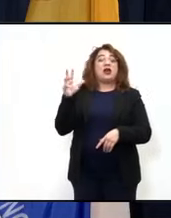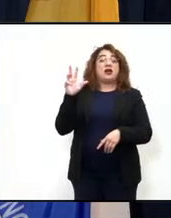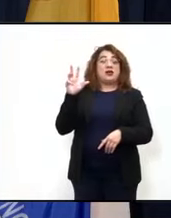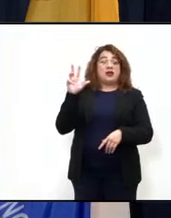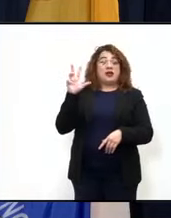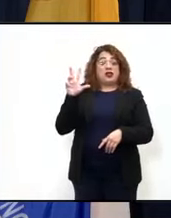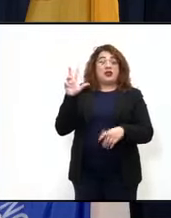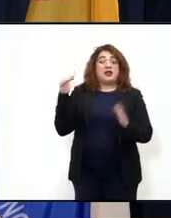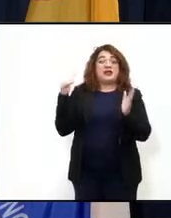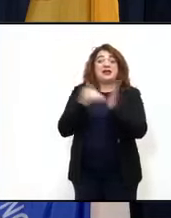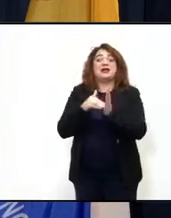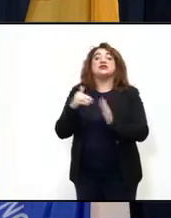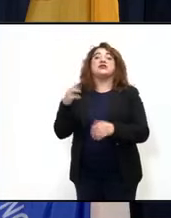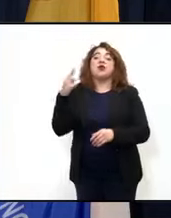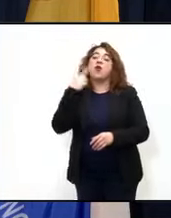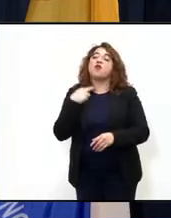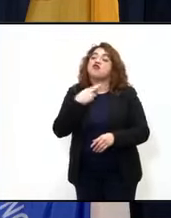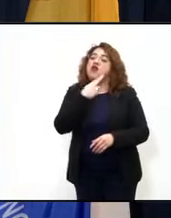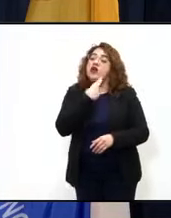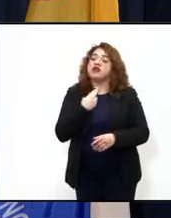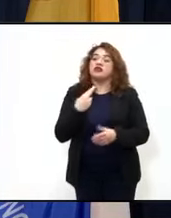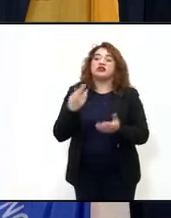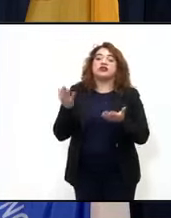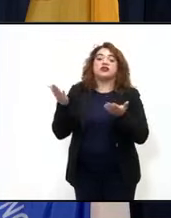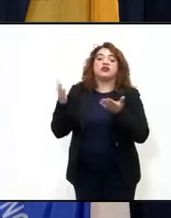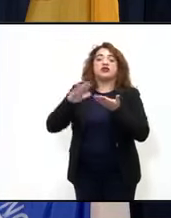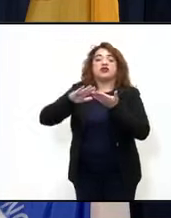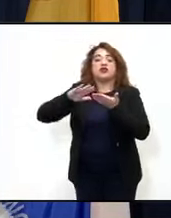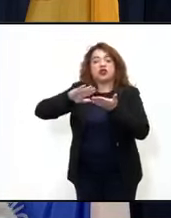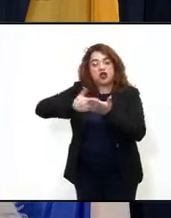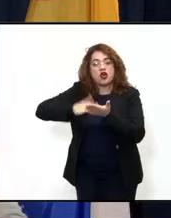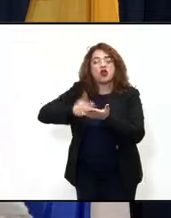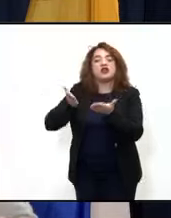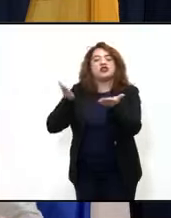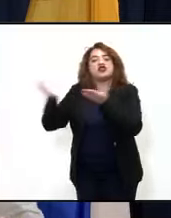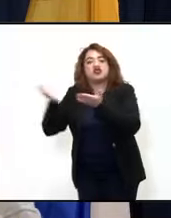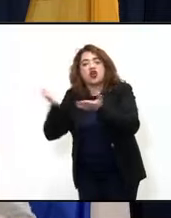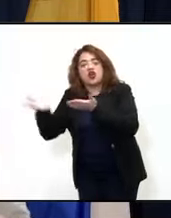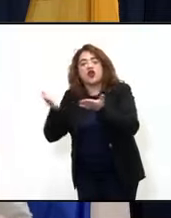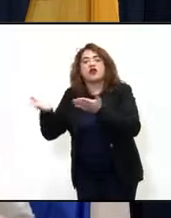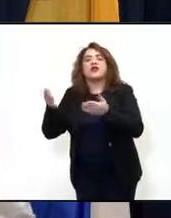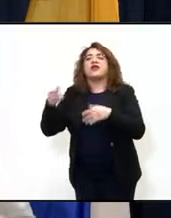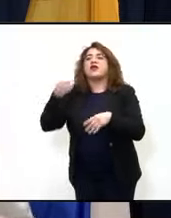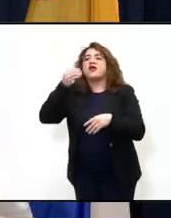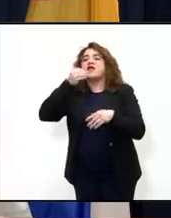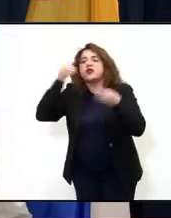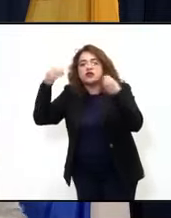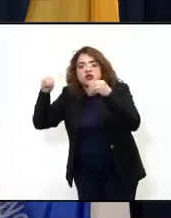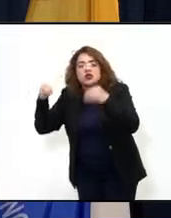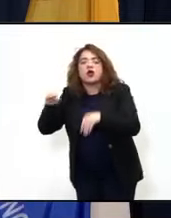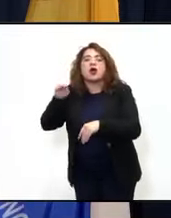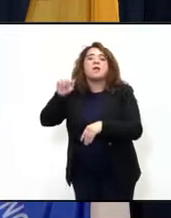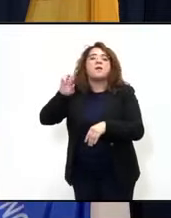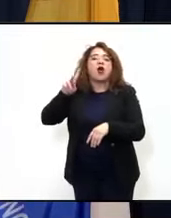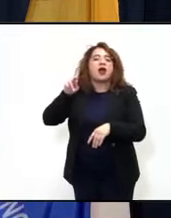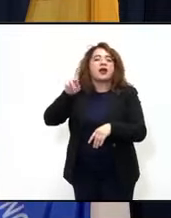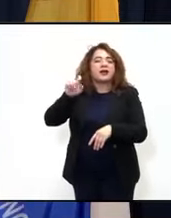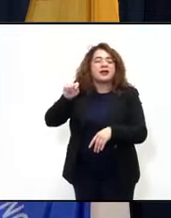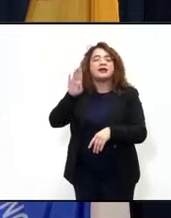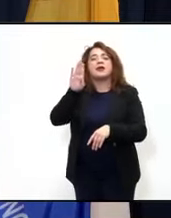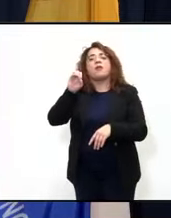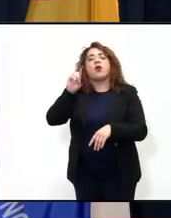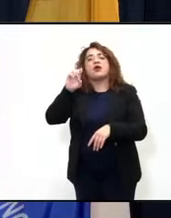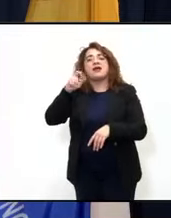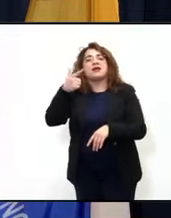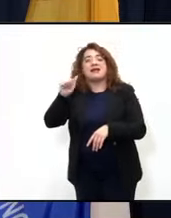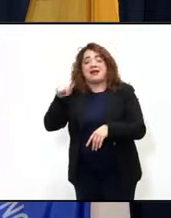servers, cooks, those that are delivering food, people that work in bodegas, that work in markets. And we still have